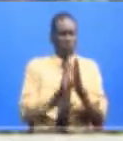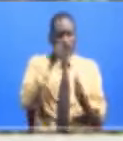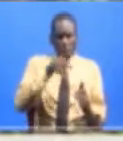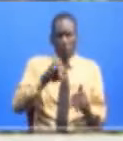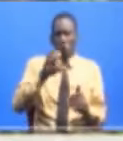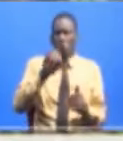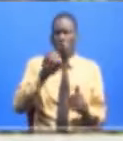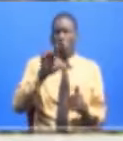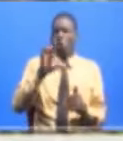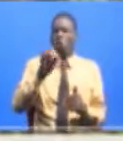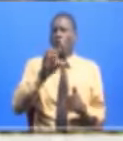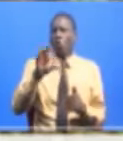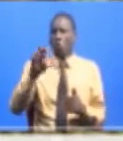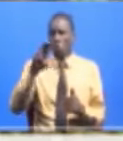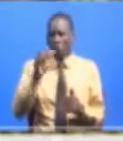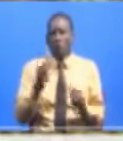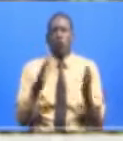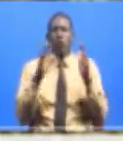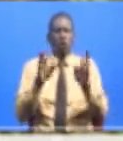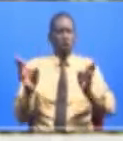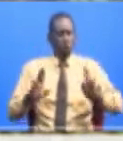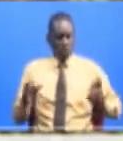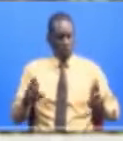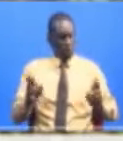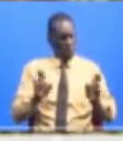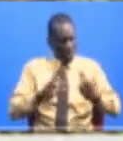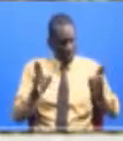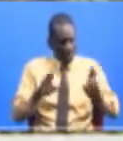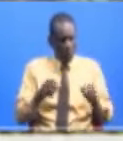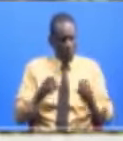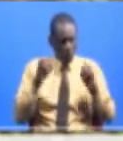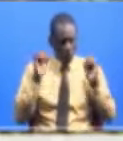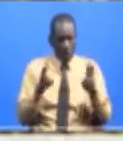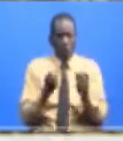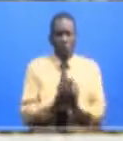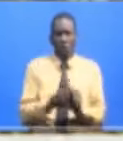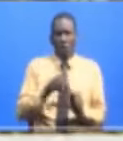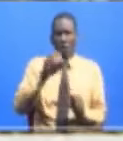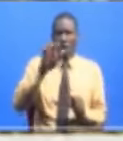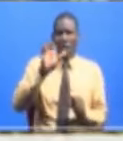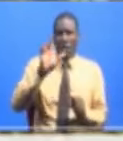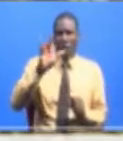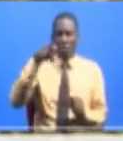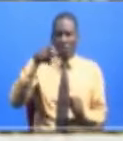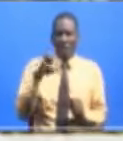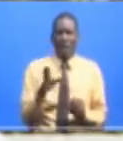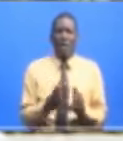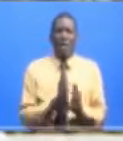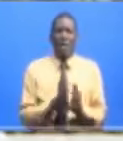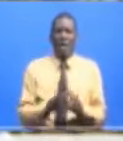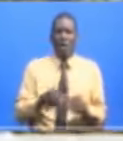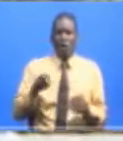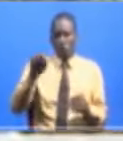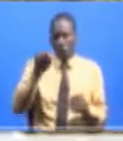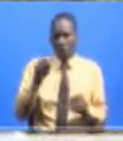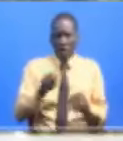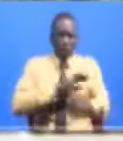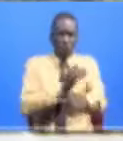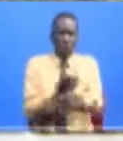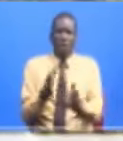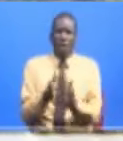Oloolua Forest. Tayari tumetosheka na IPR, Nuclear Regulatory Authority pia wako huku, and we have three or four